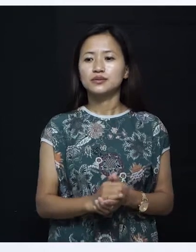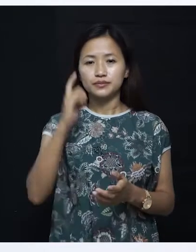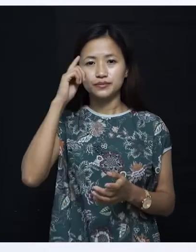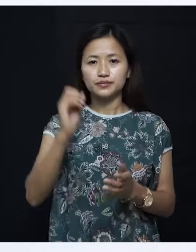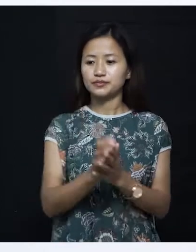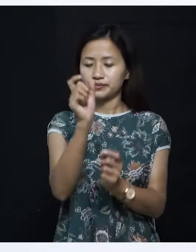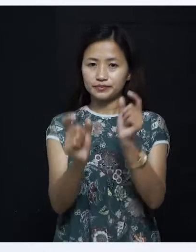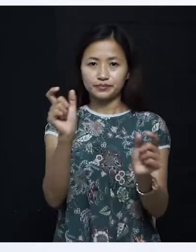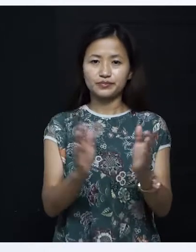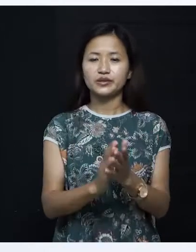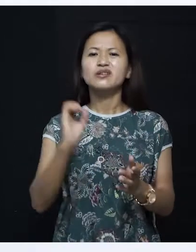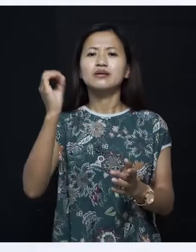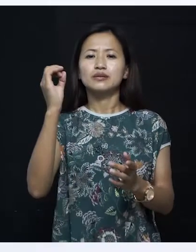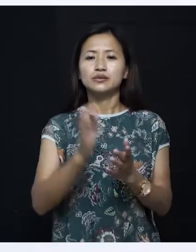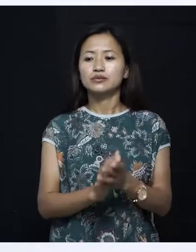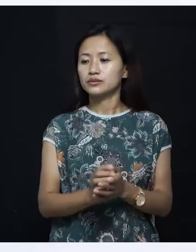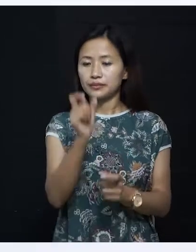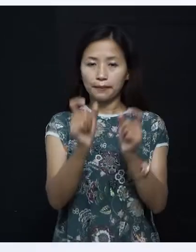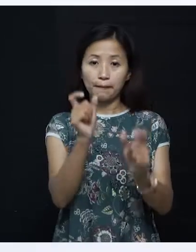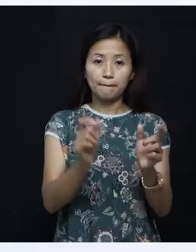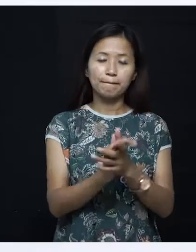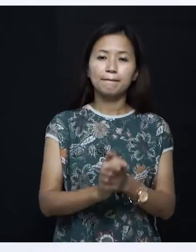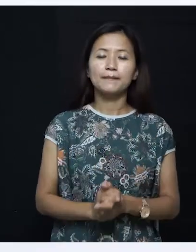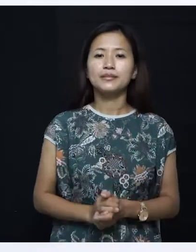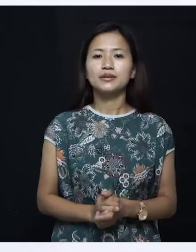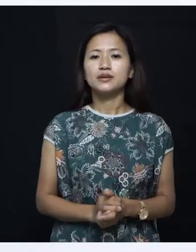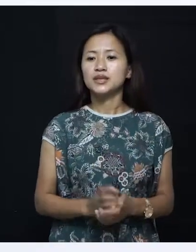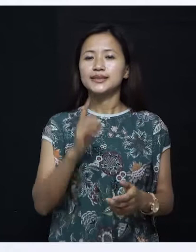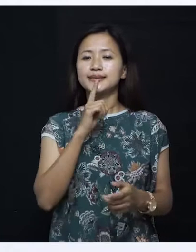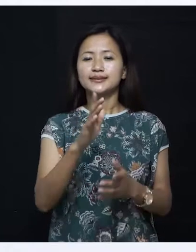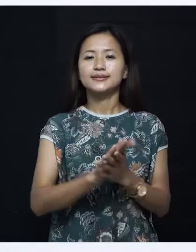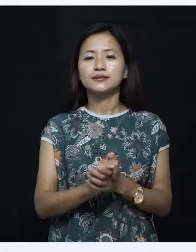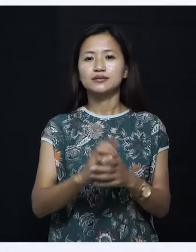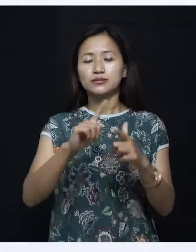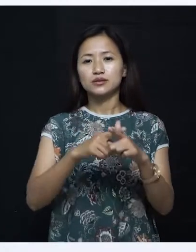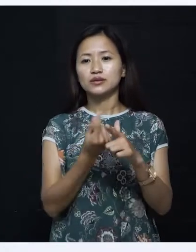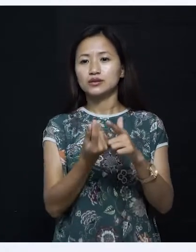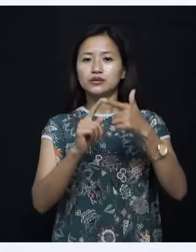the people, opportunities to the people. Here it says that this